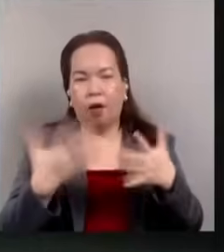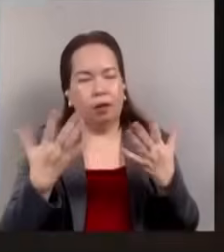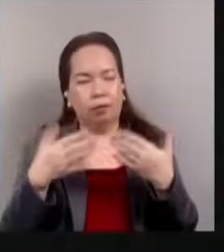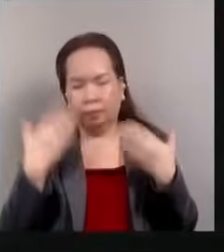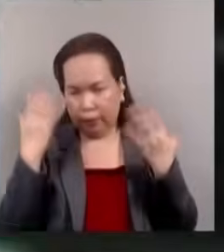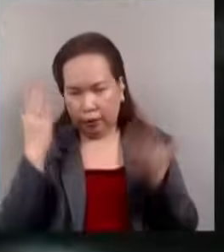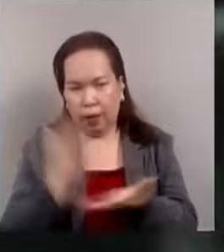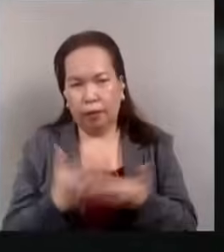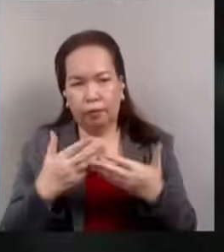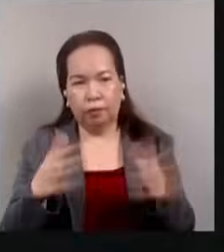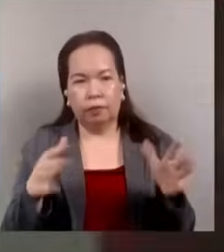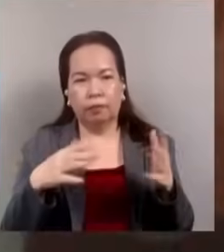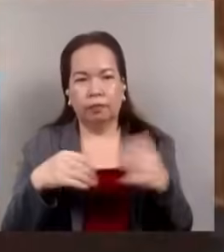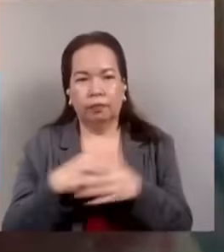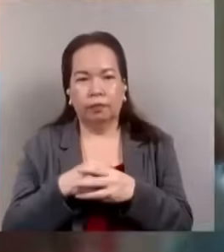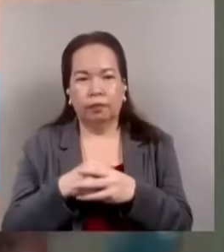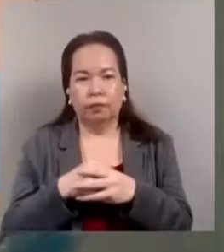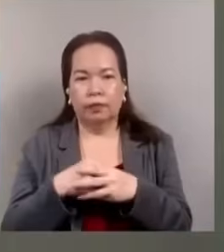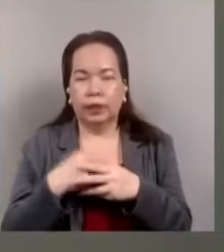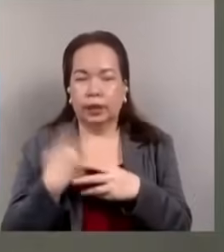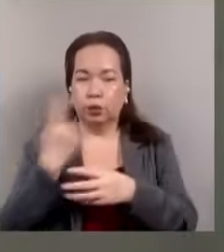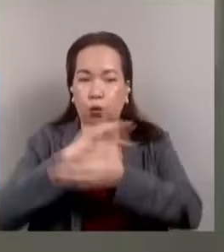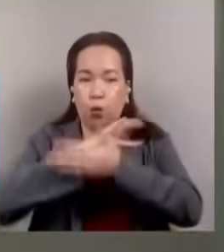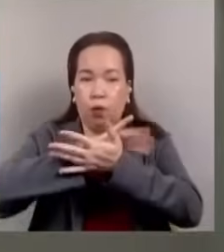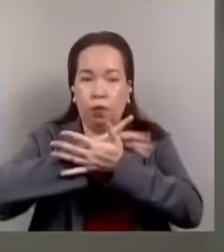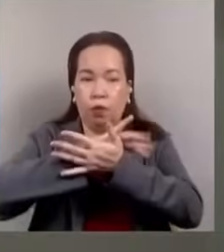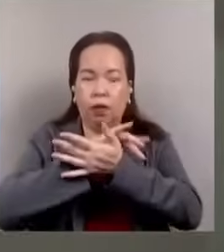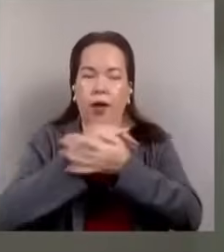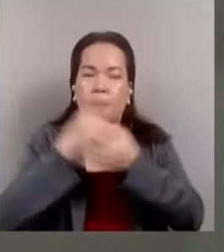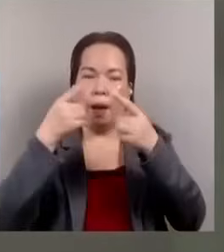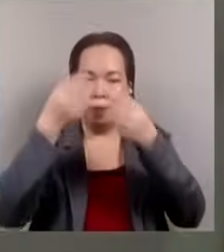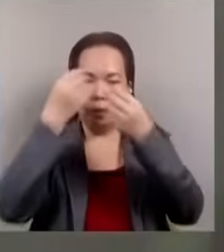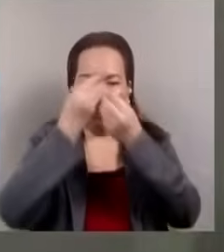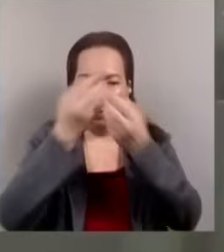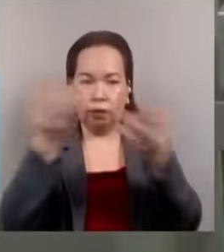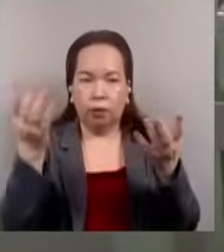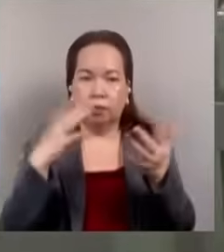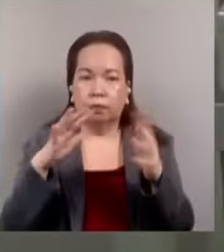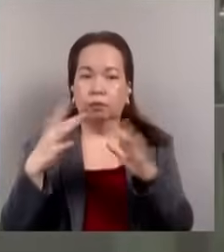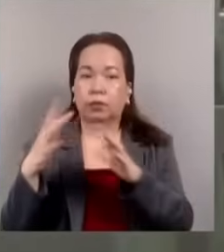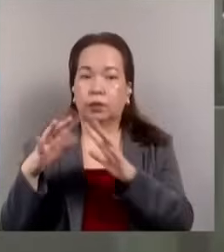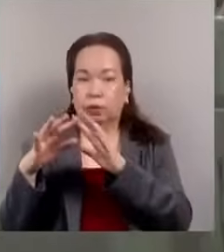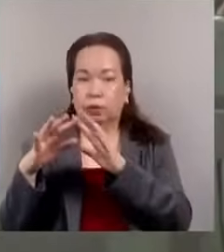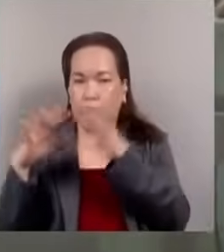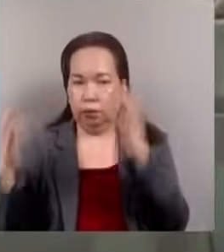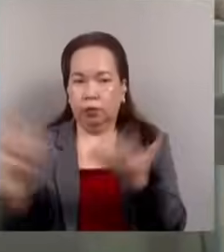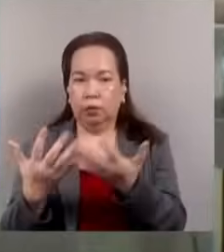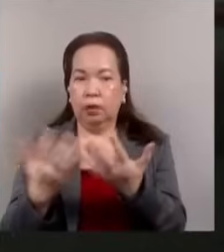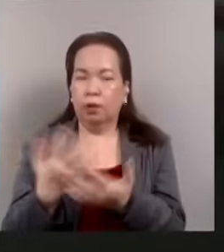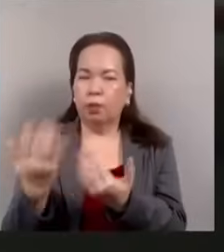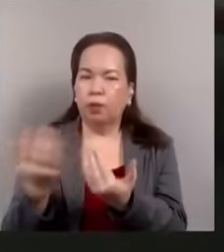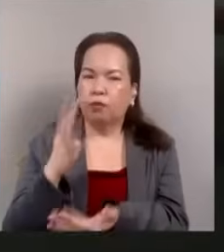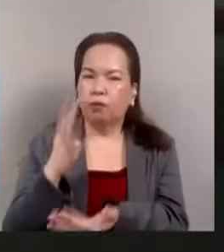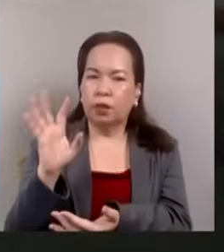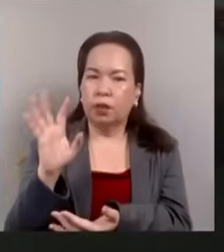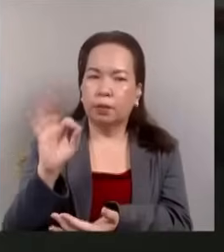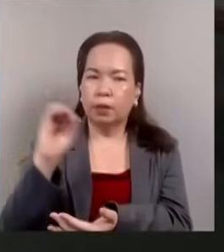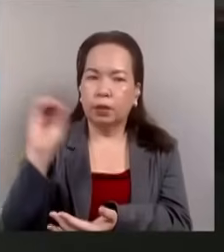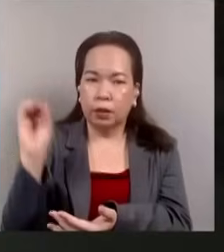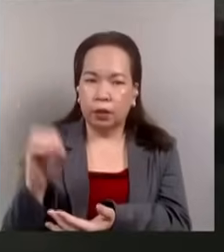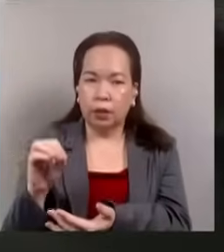as well since the COVID-19 state of emergency was lifted globally. Around 49%